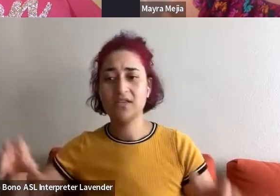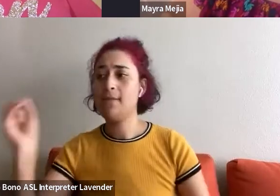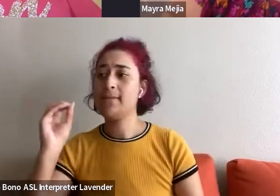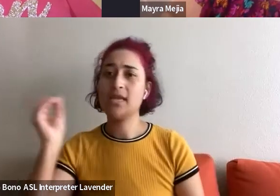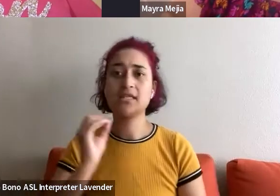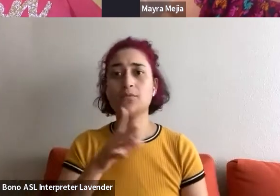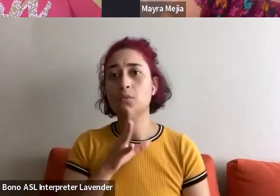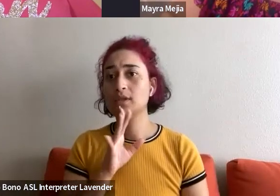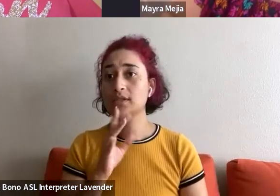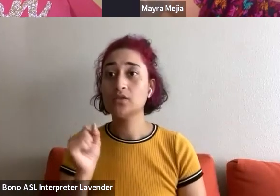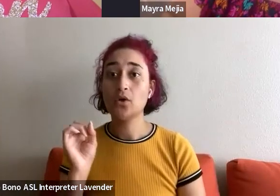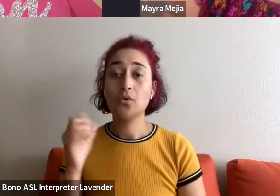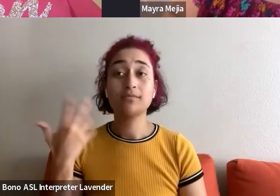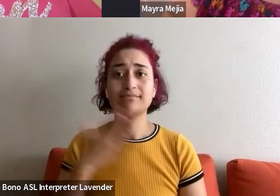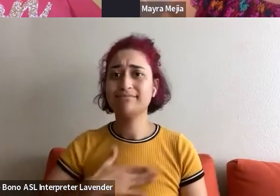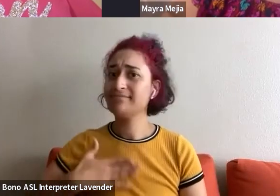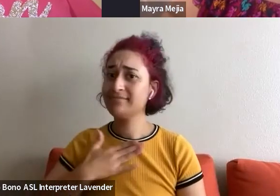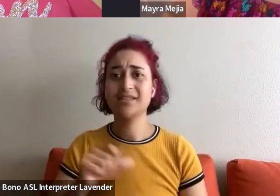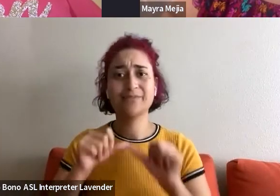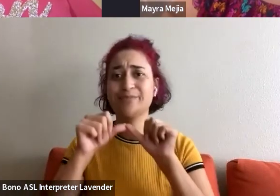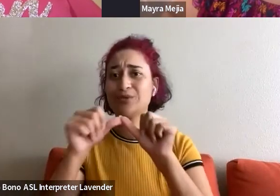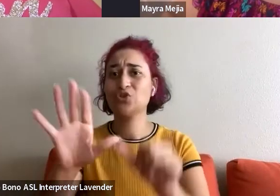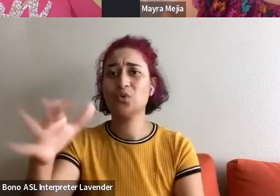So please pursue your passion.